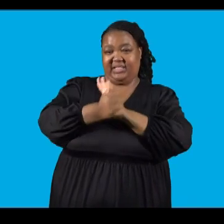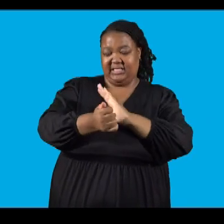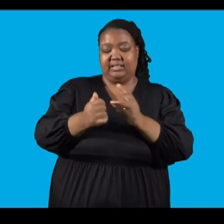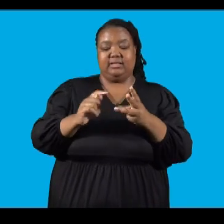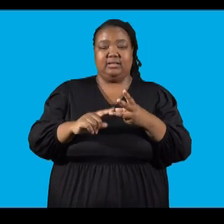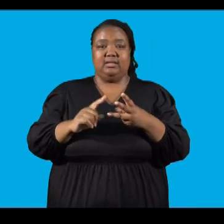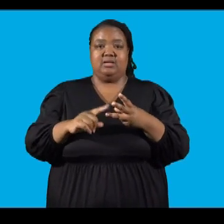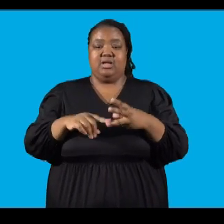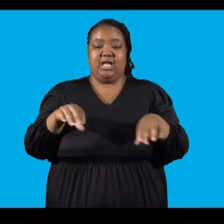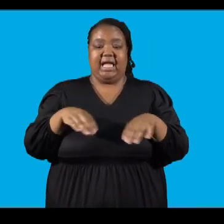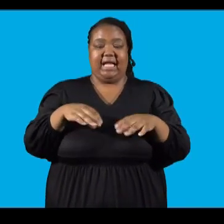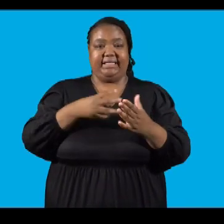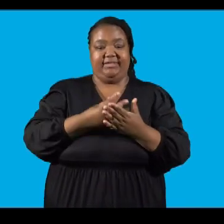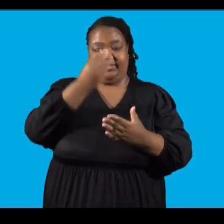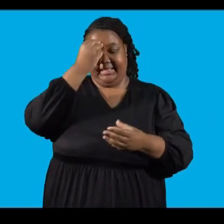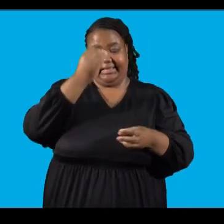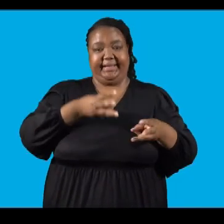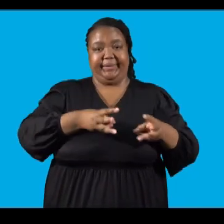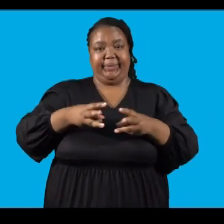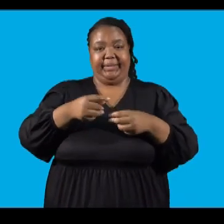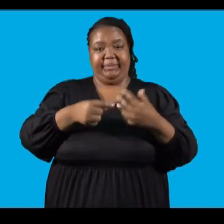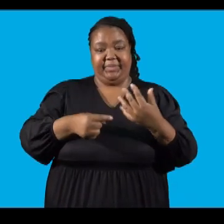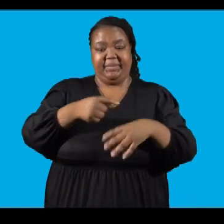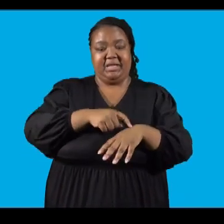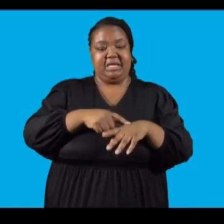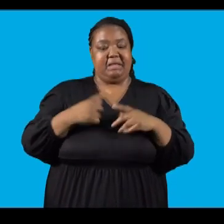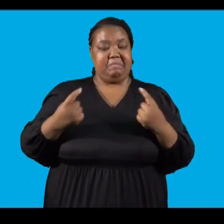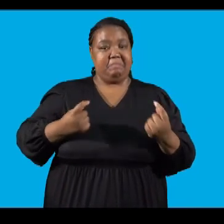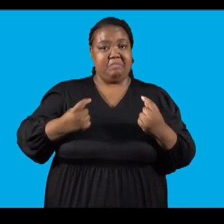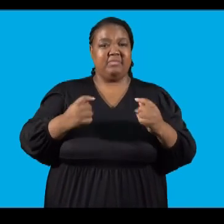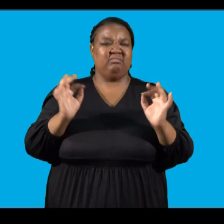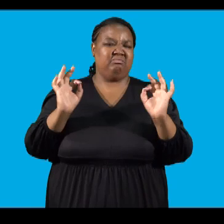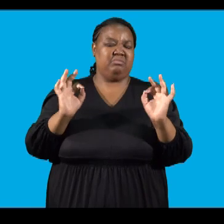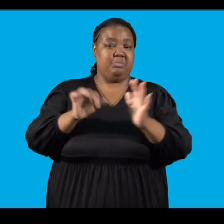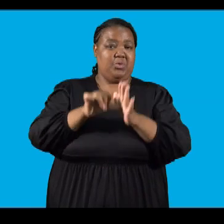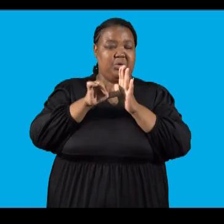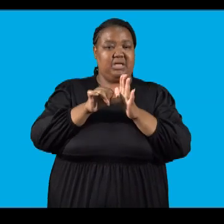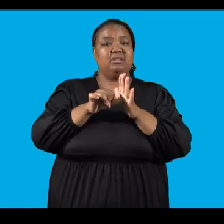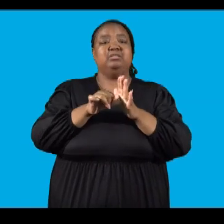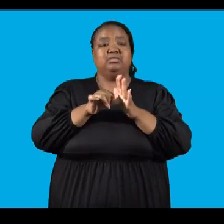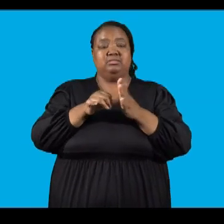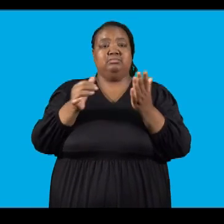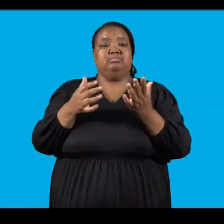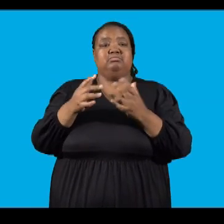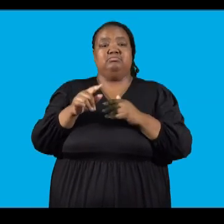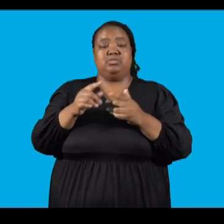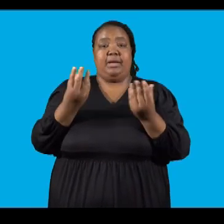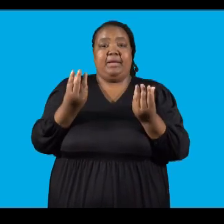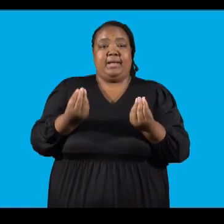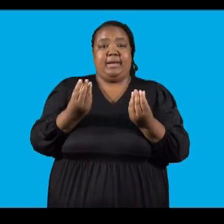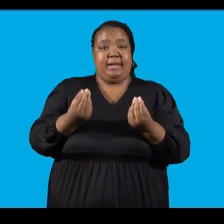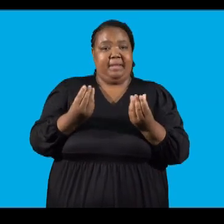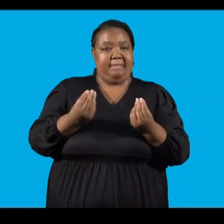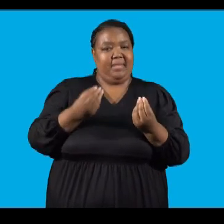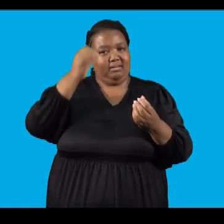critical thinking skills, active learning methods, time management, very crucial, as well